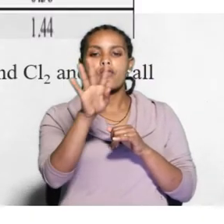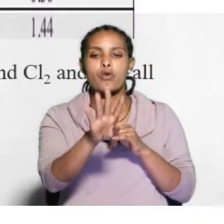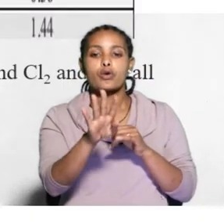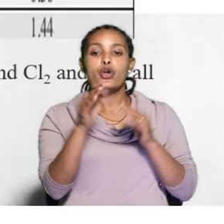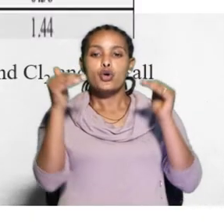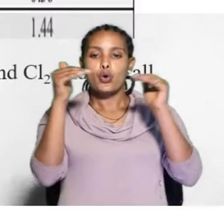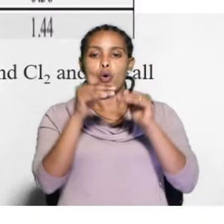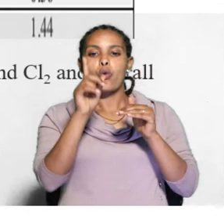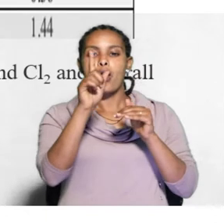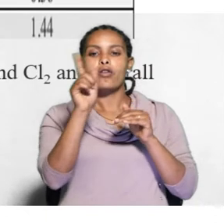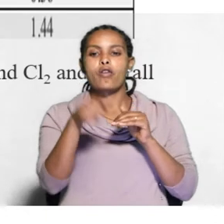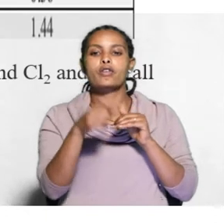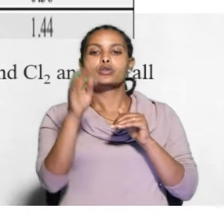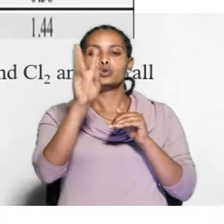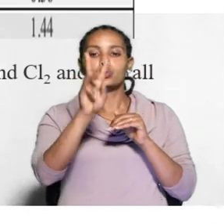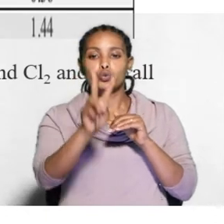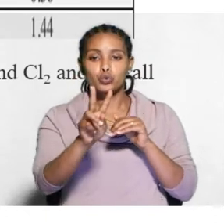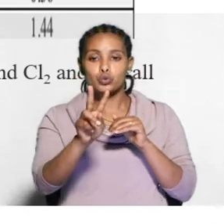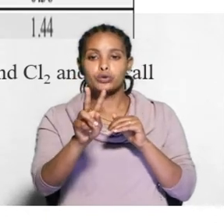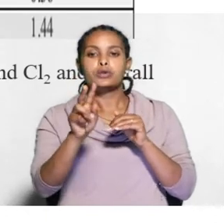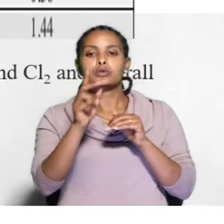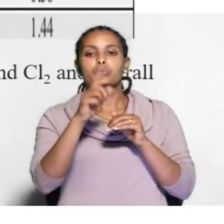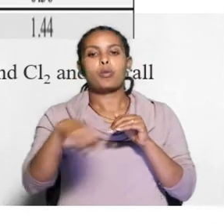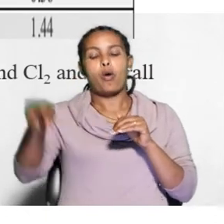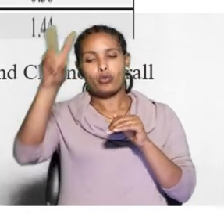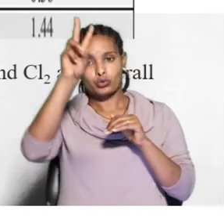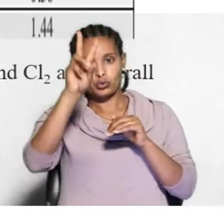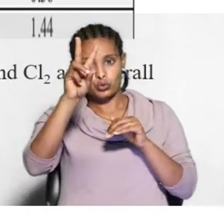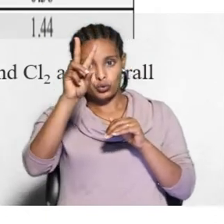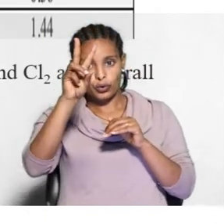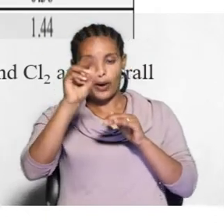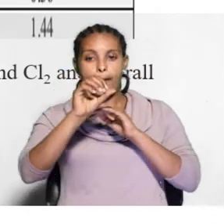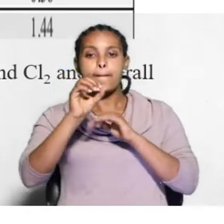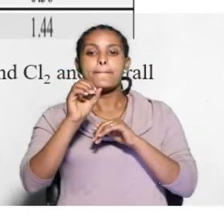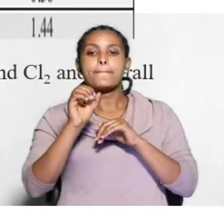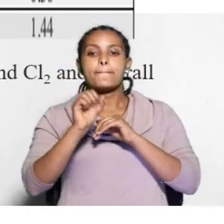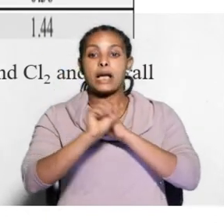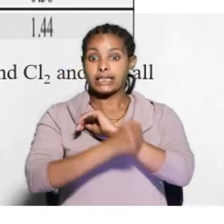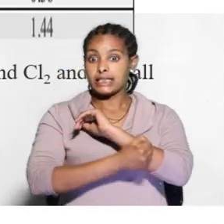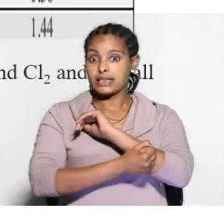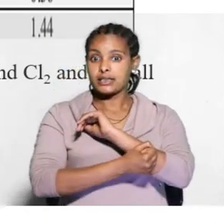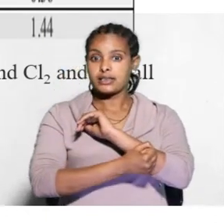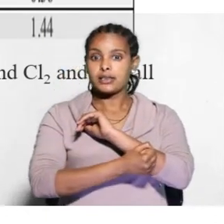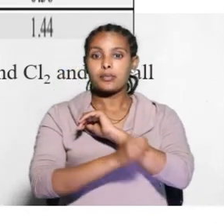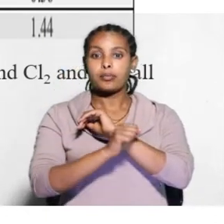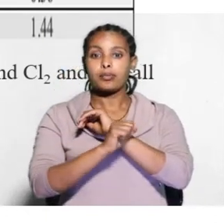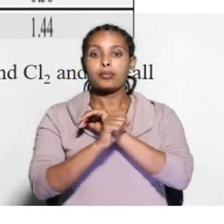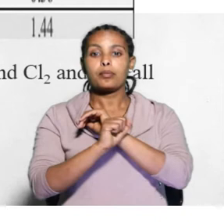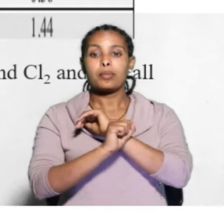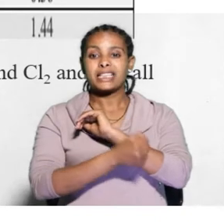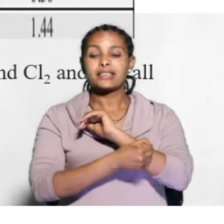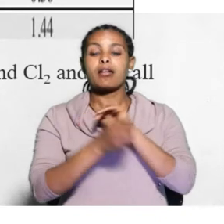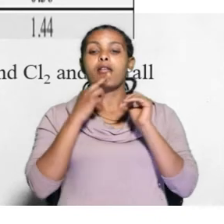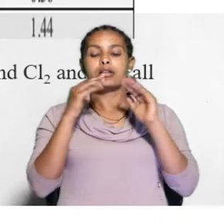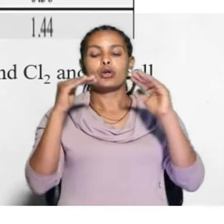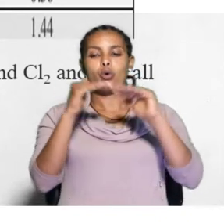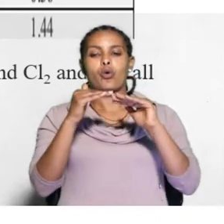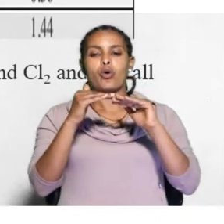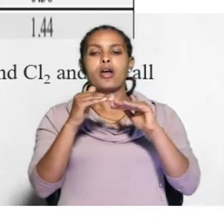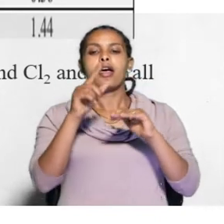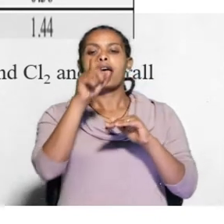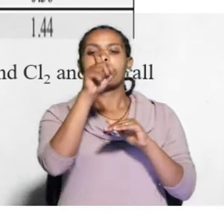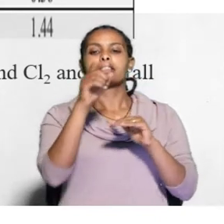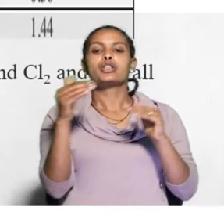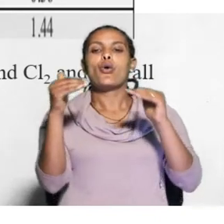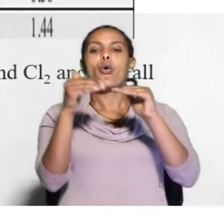equal one over two to the power two the base beds are equal therefore x